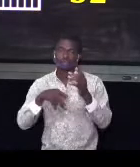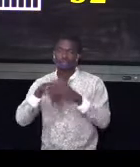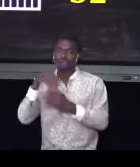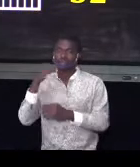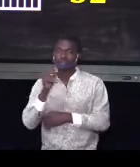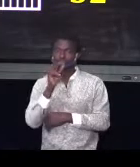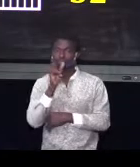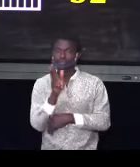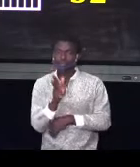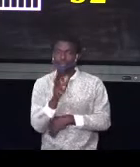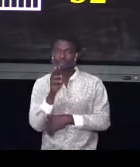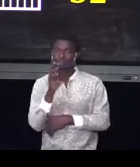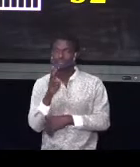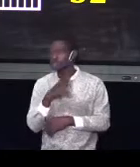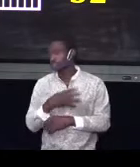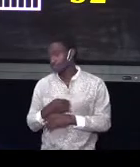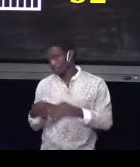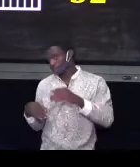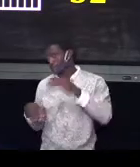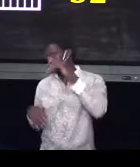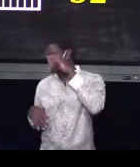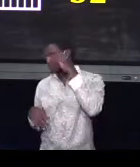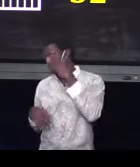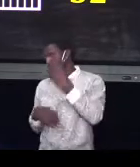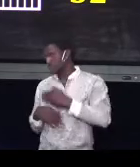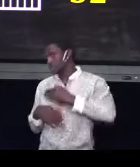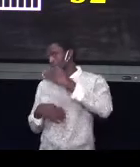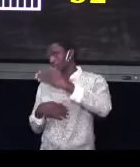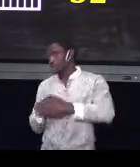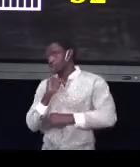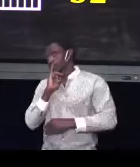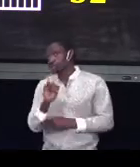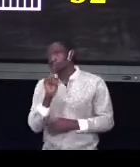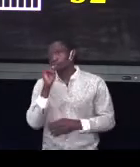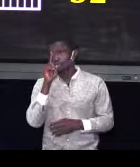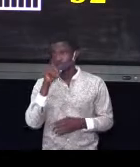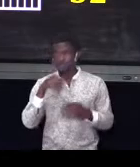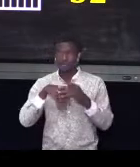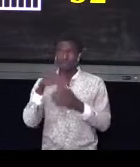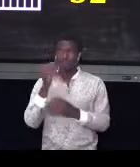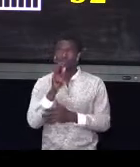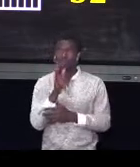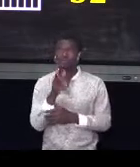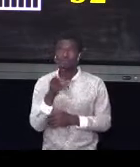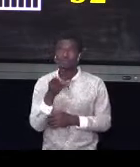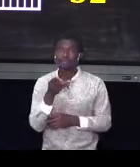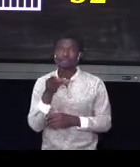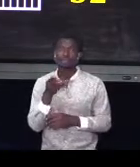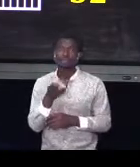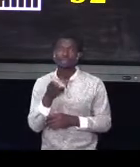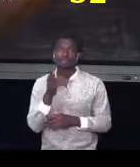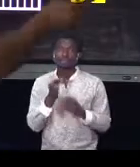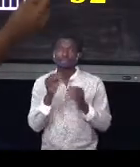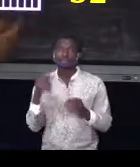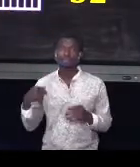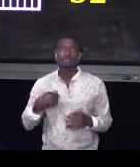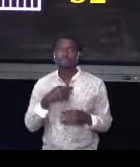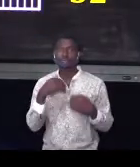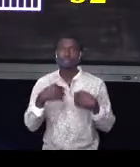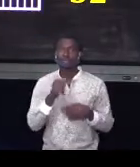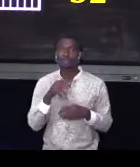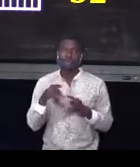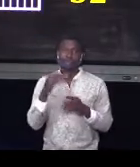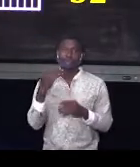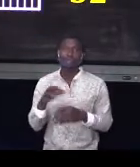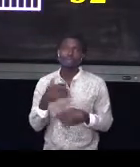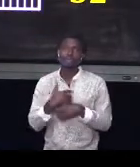32. And this is 11 parts out of 32. So if we have a way of making the bottom to be the same, 32, 32,